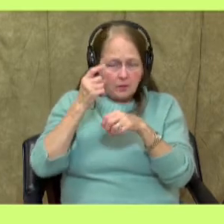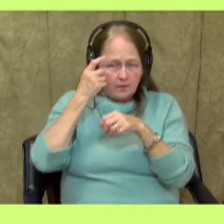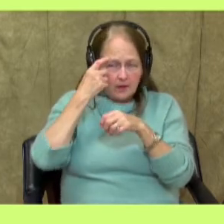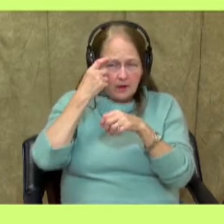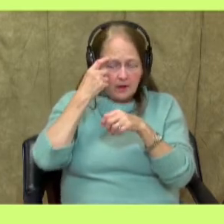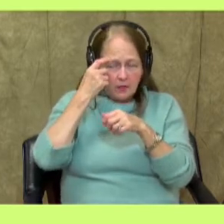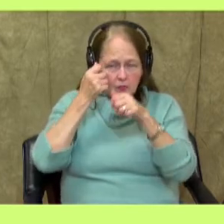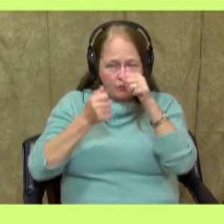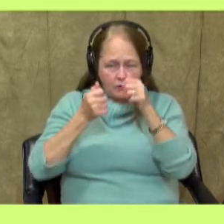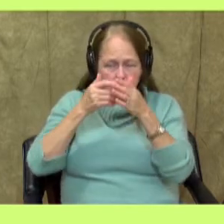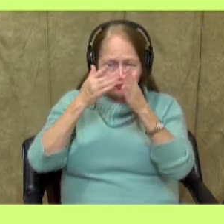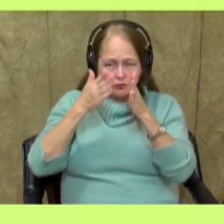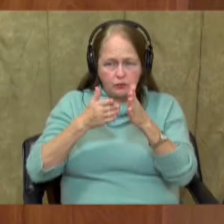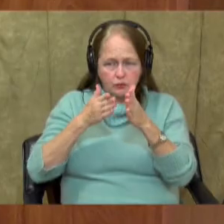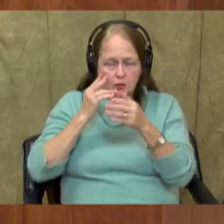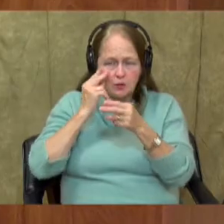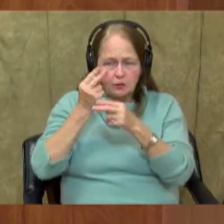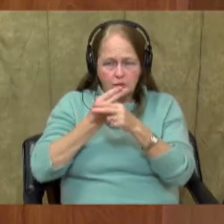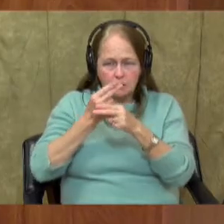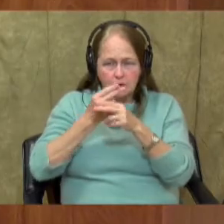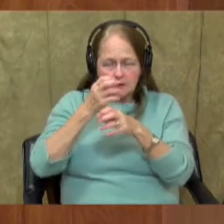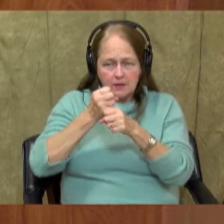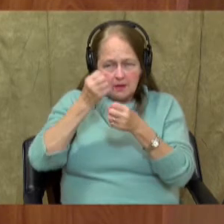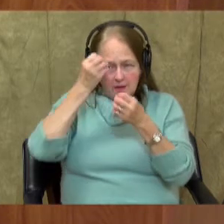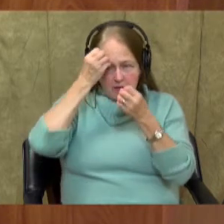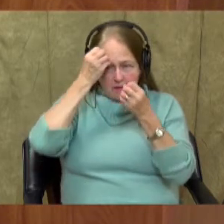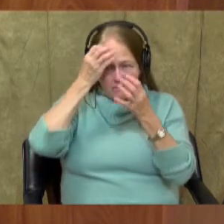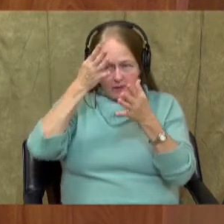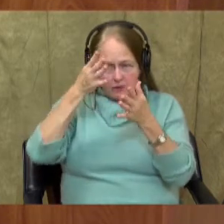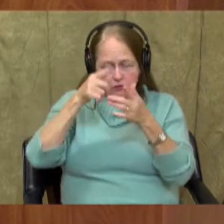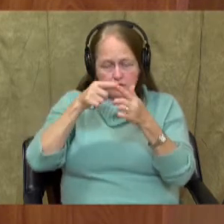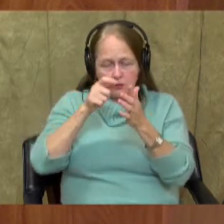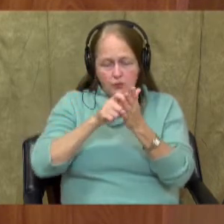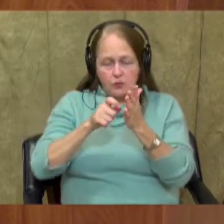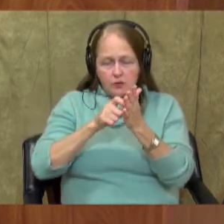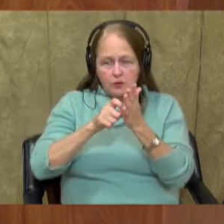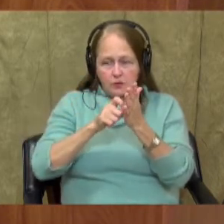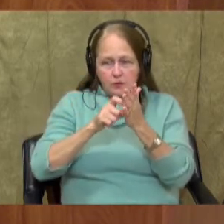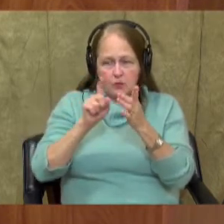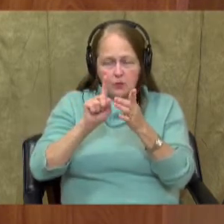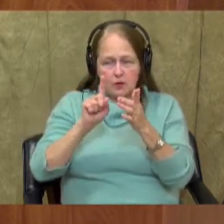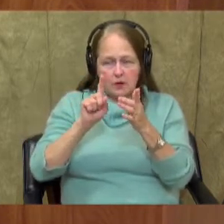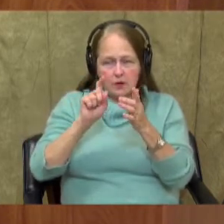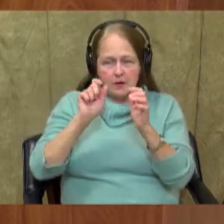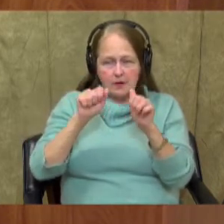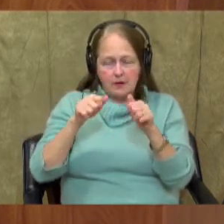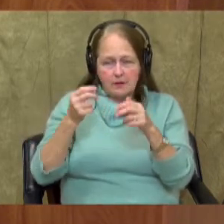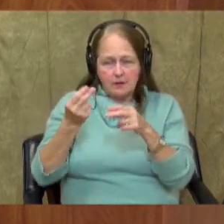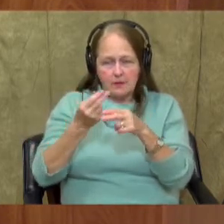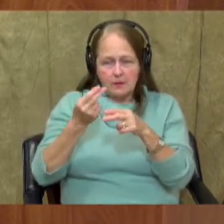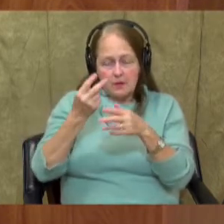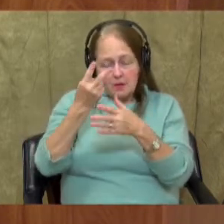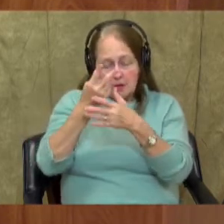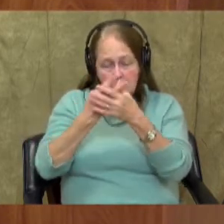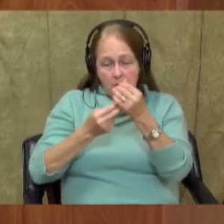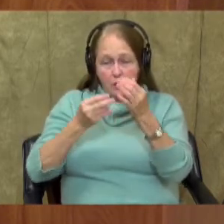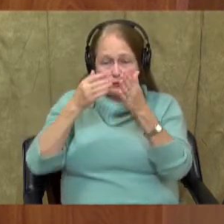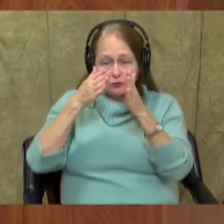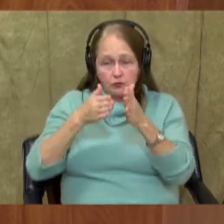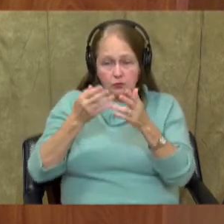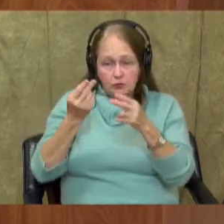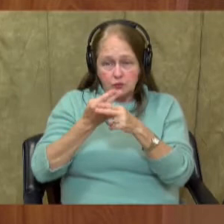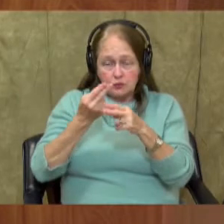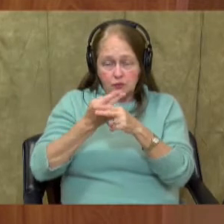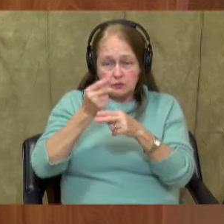yourself, they're getting information to write, what could they possibly use? Could both students use that